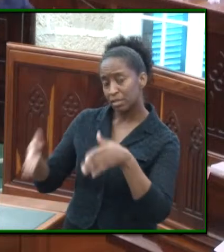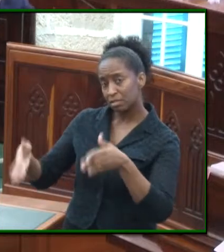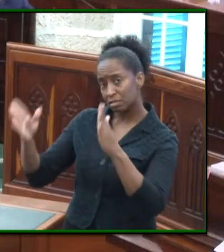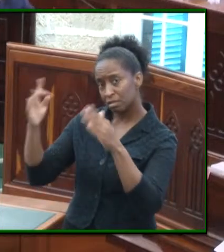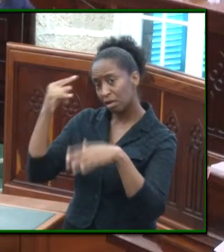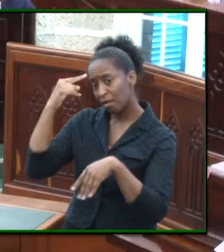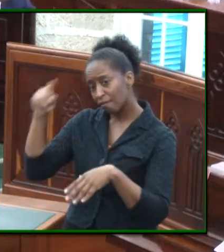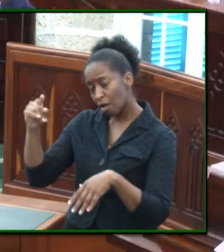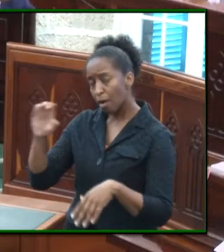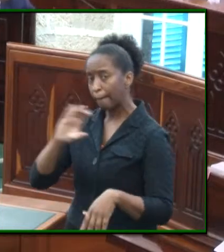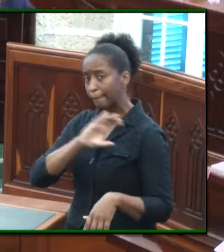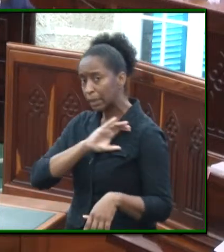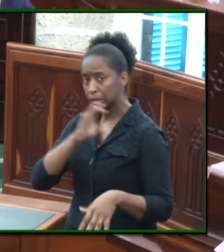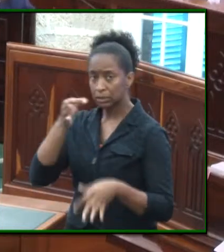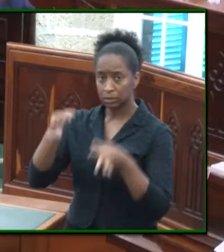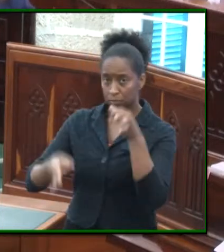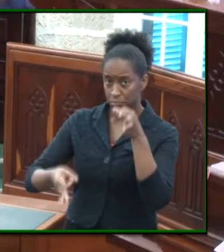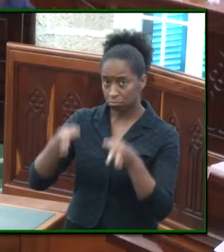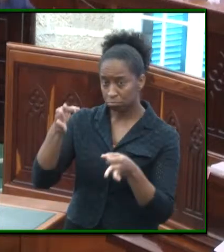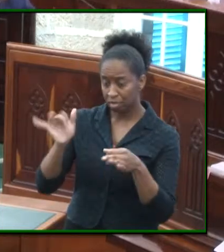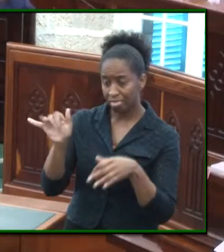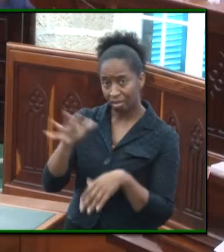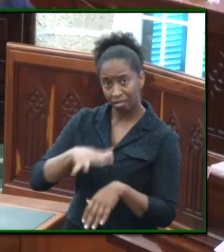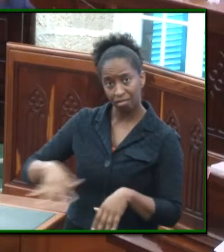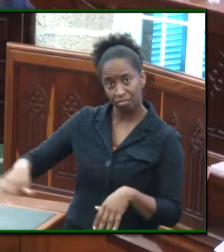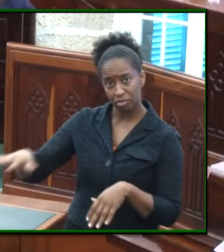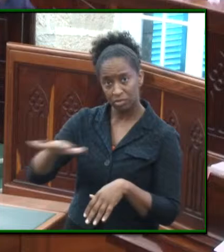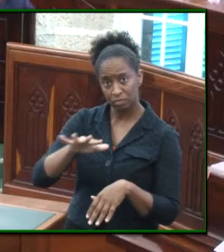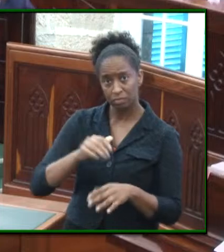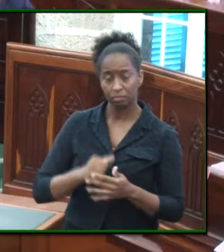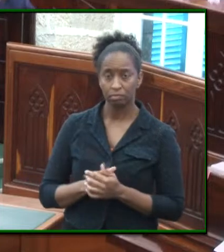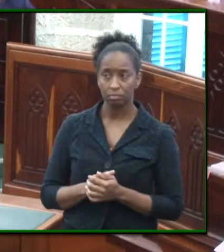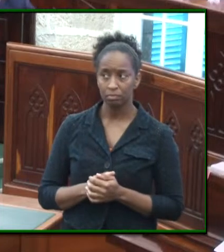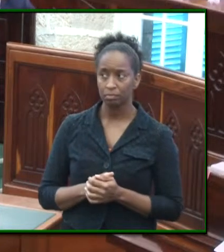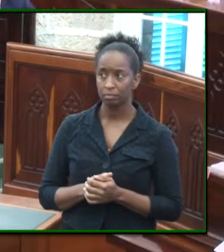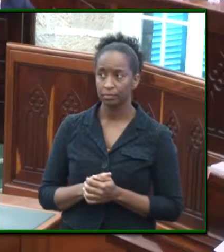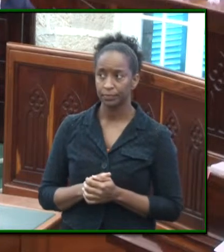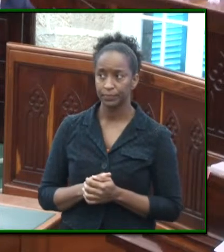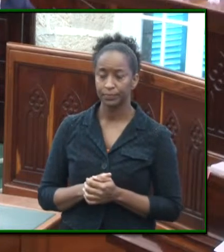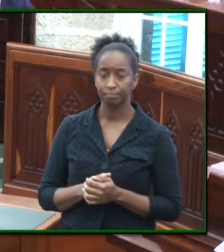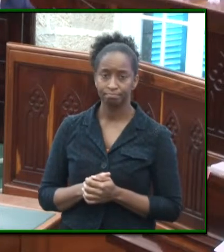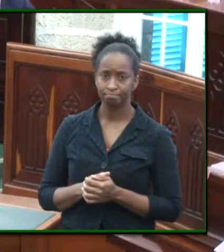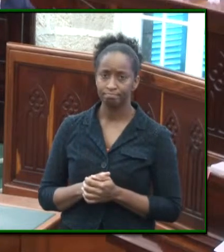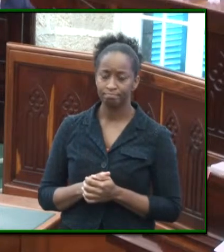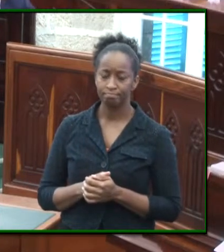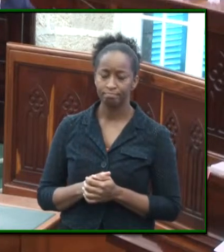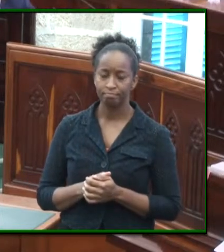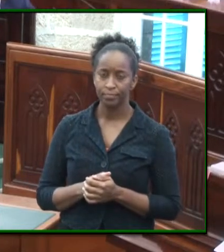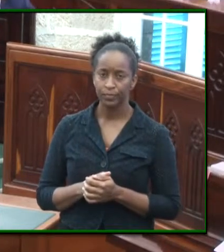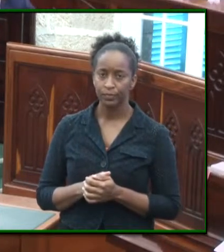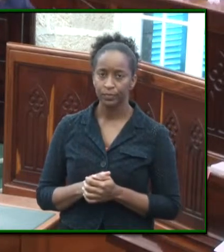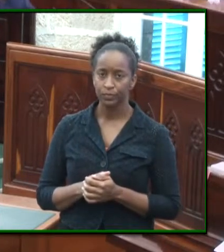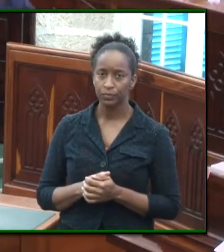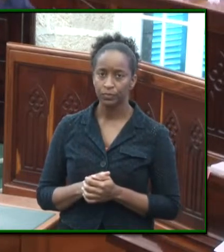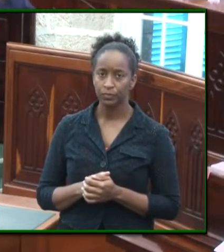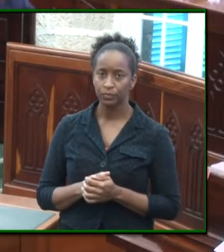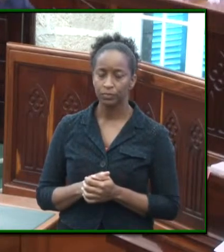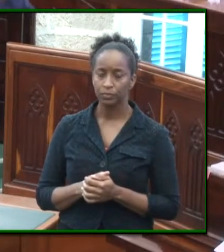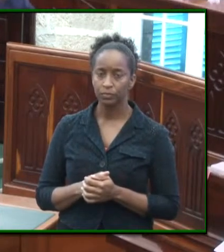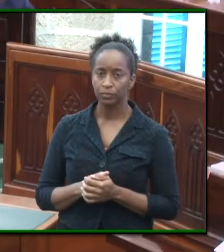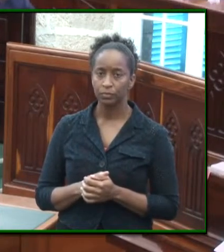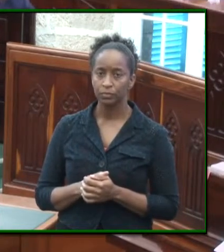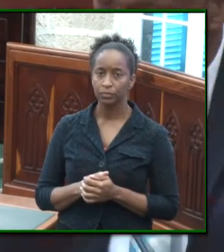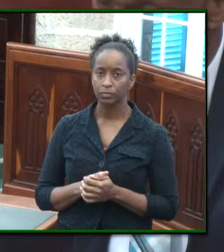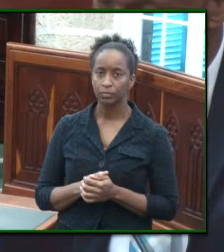Thank you, Honourable Member. I think I can give you some short answers to that. Well, the District